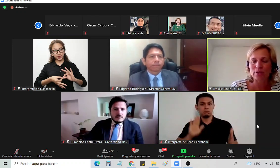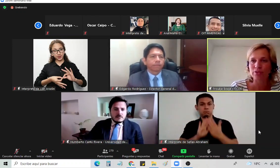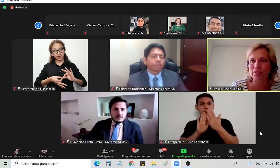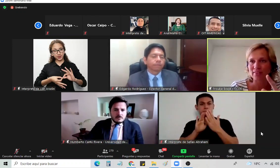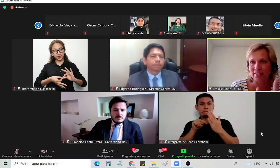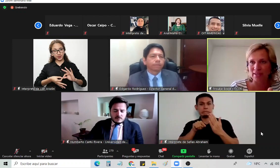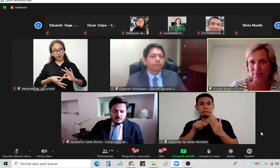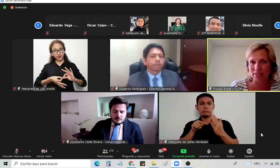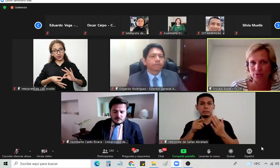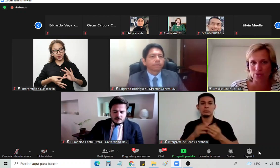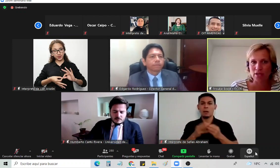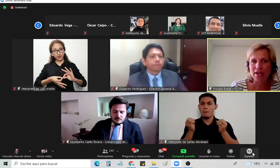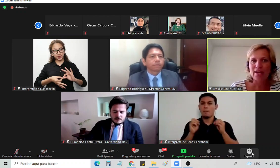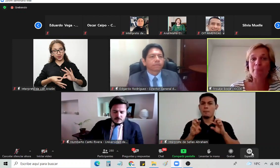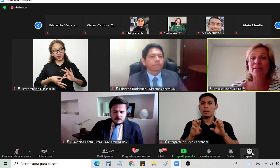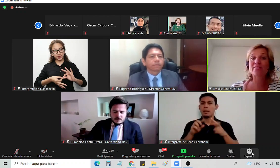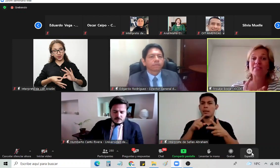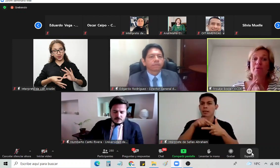challenge